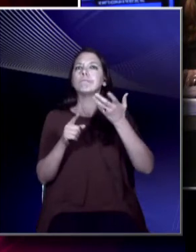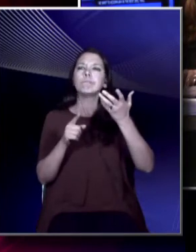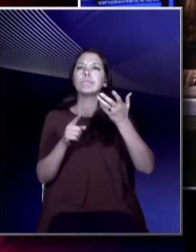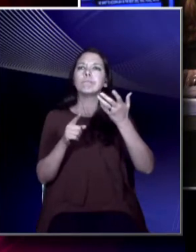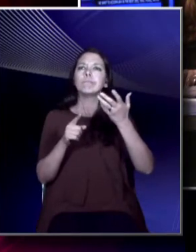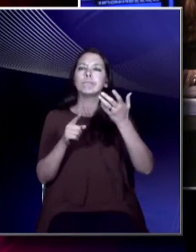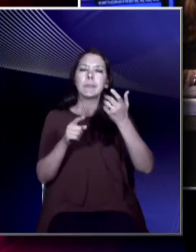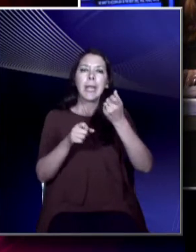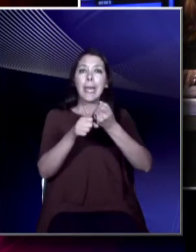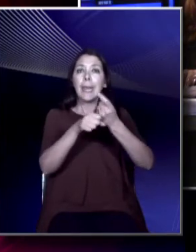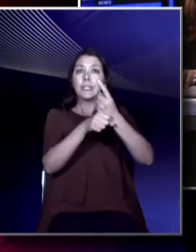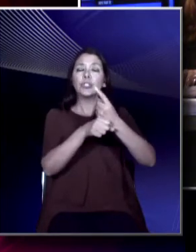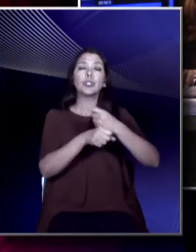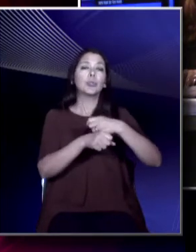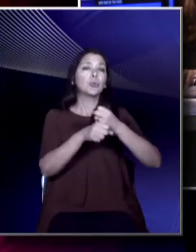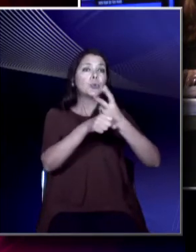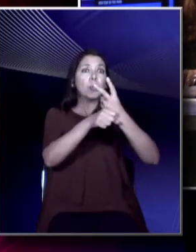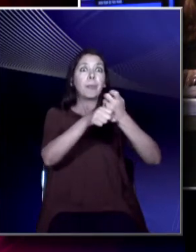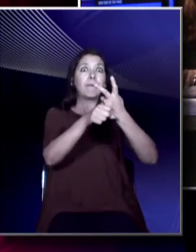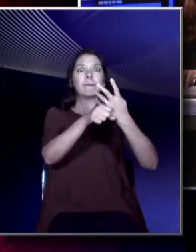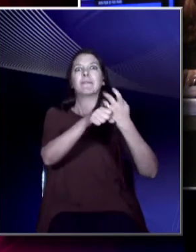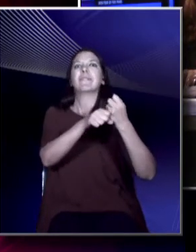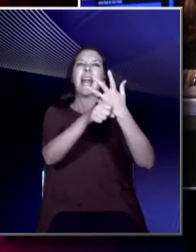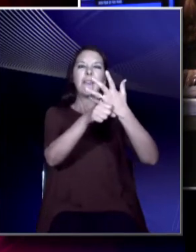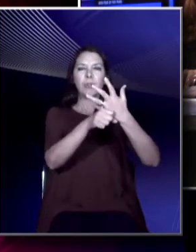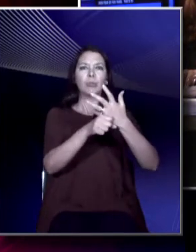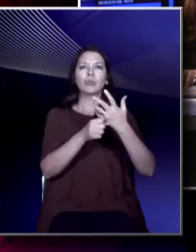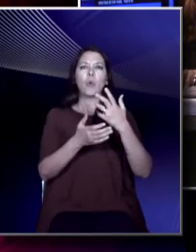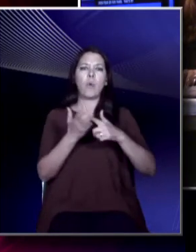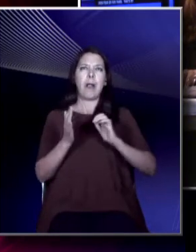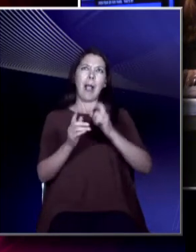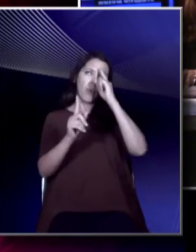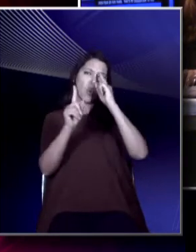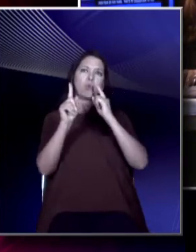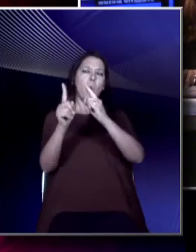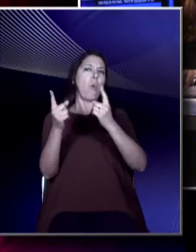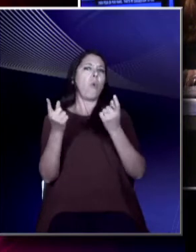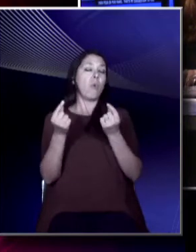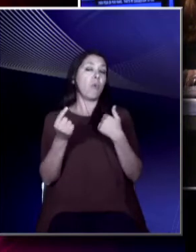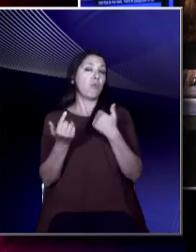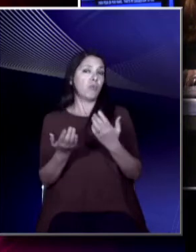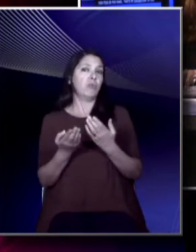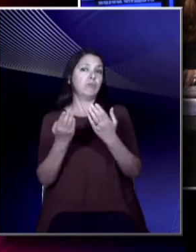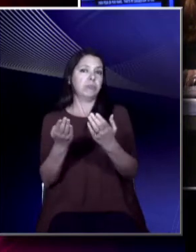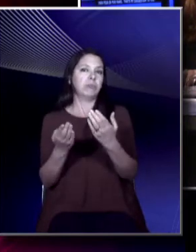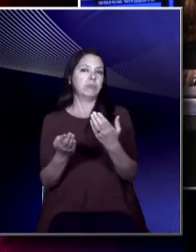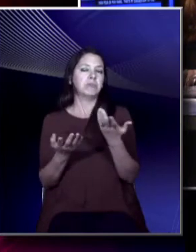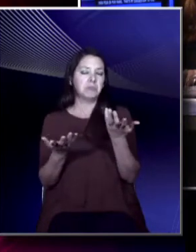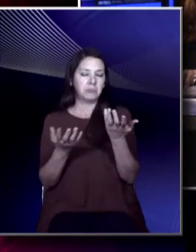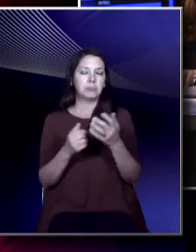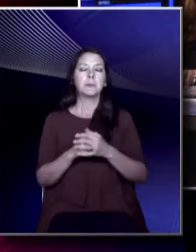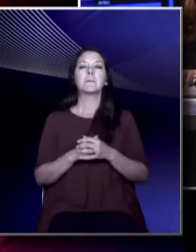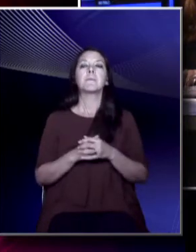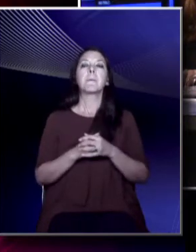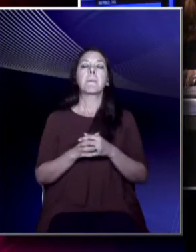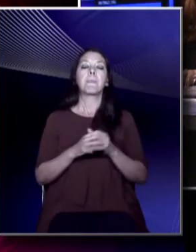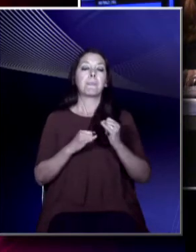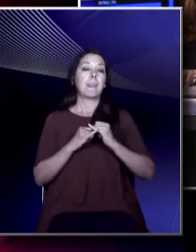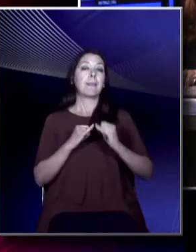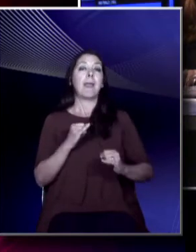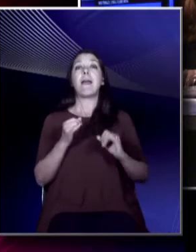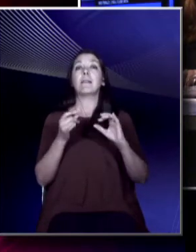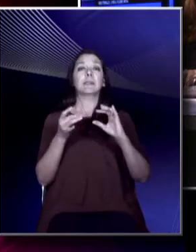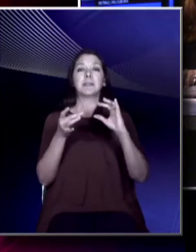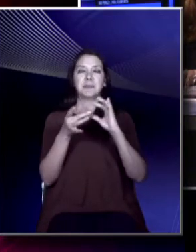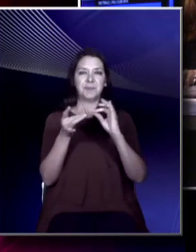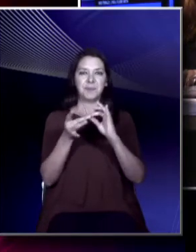4 or 5 years. That's my suggestion to you. And finally, I'll close with